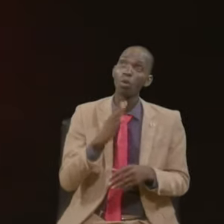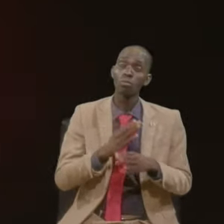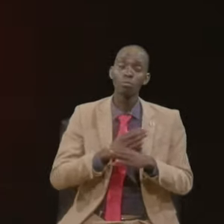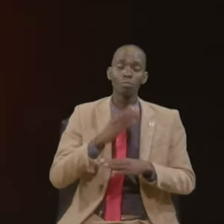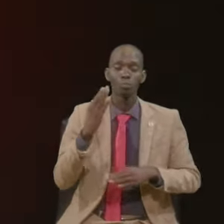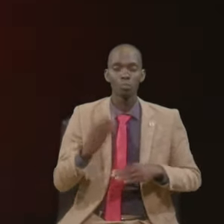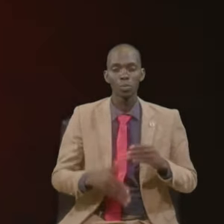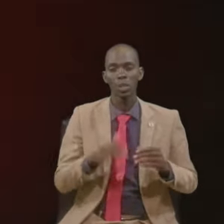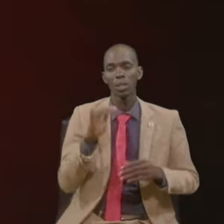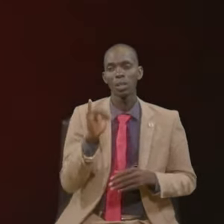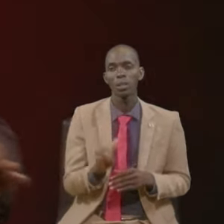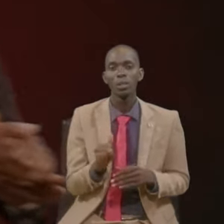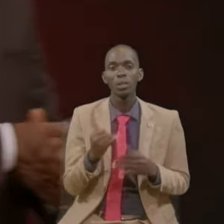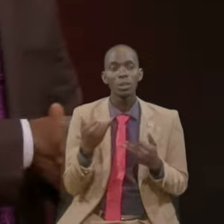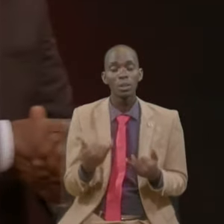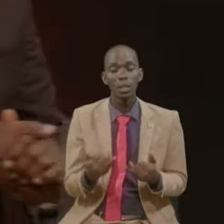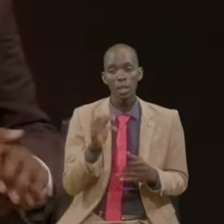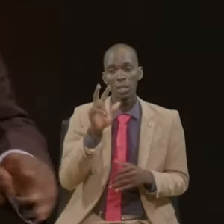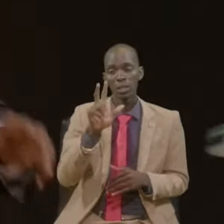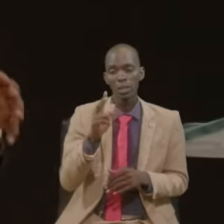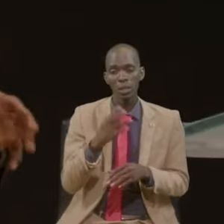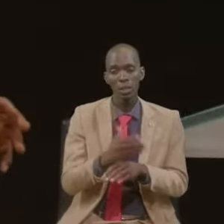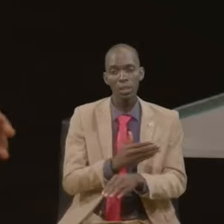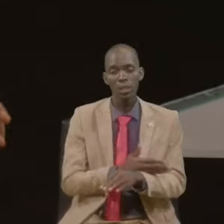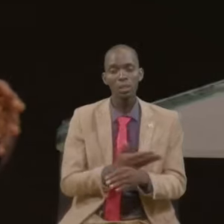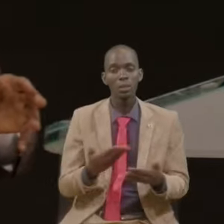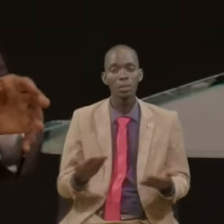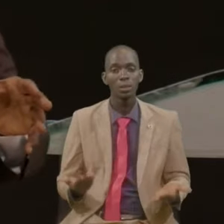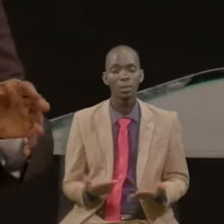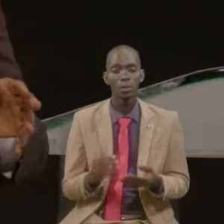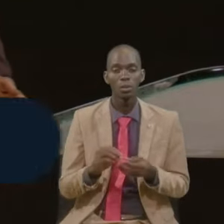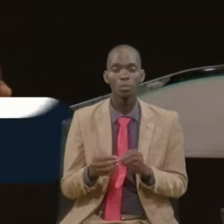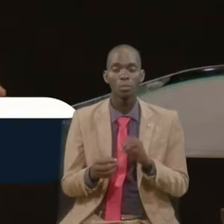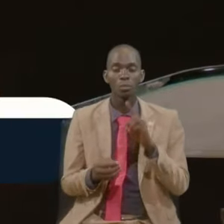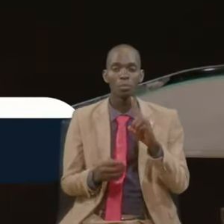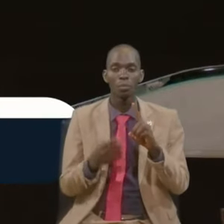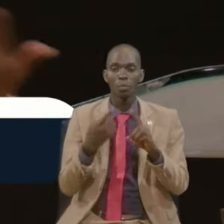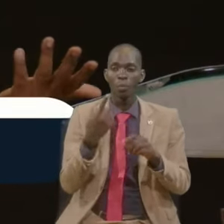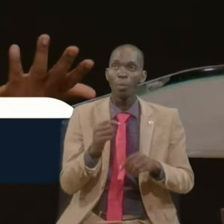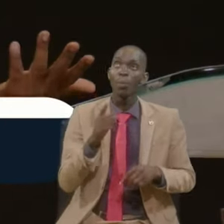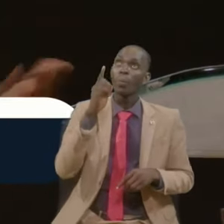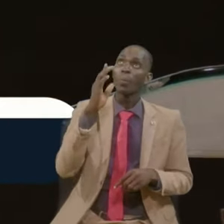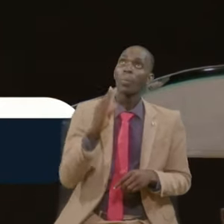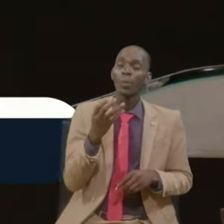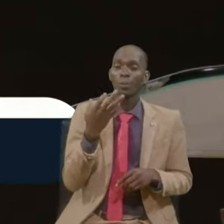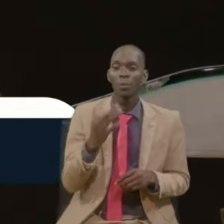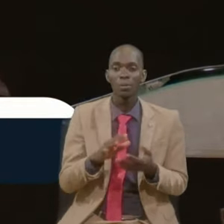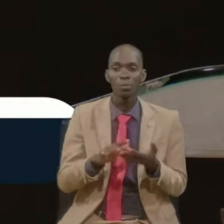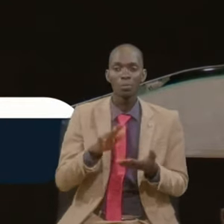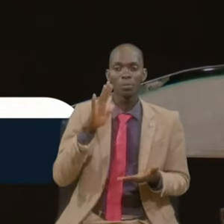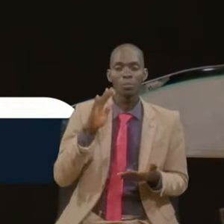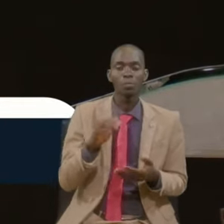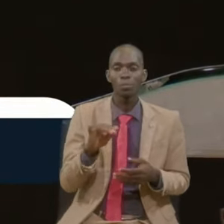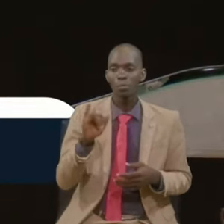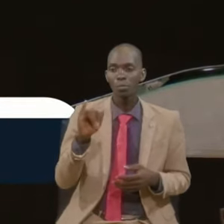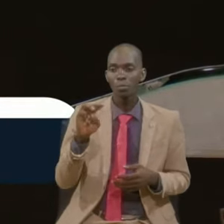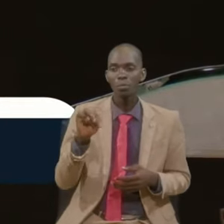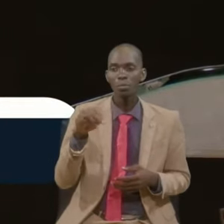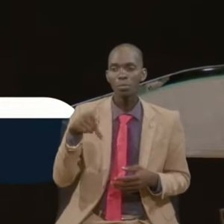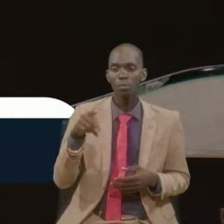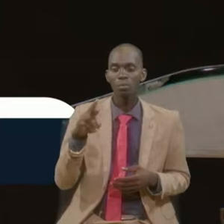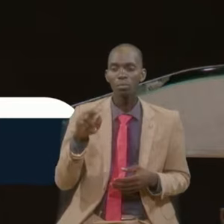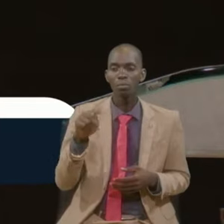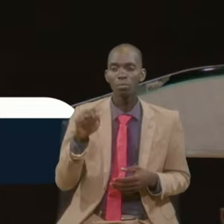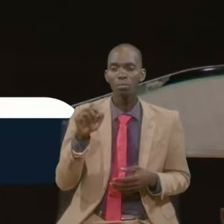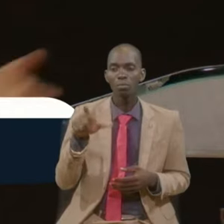We're looking at number one, the God of glory, impartial without